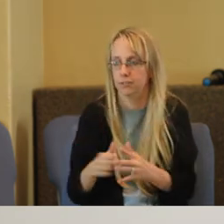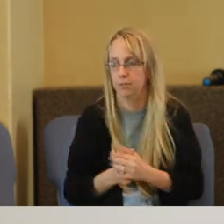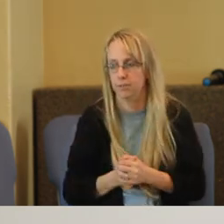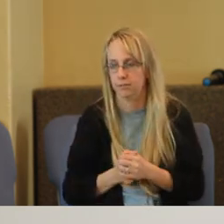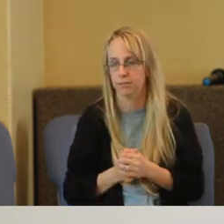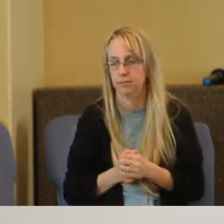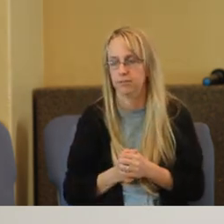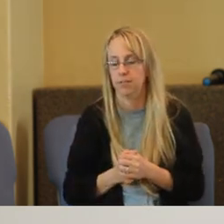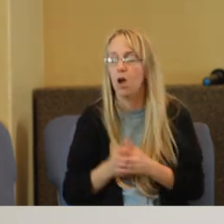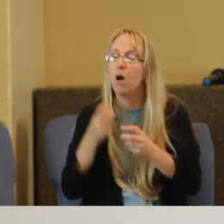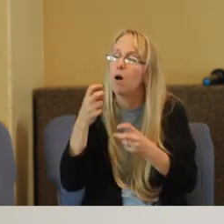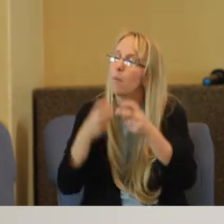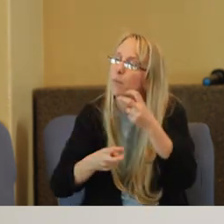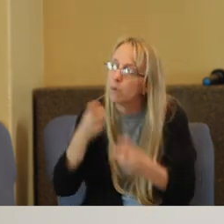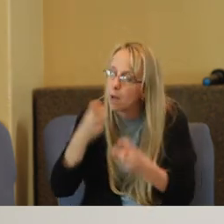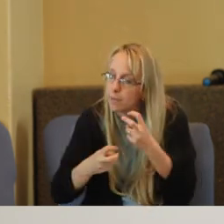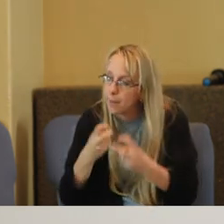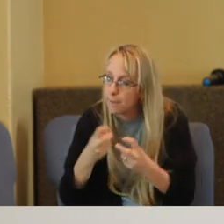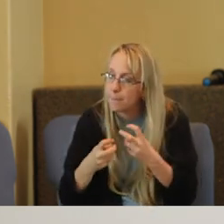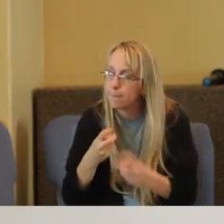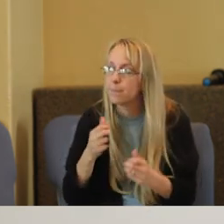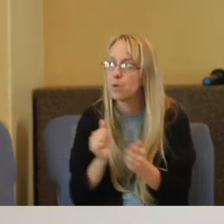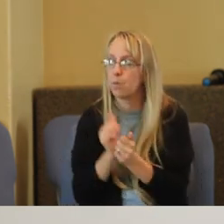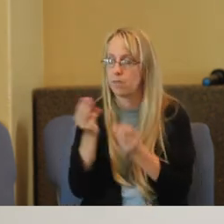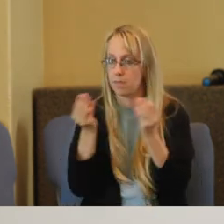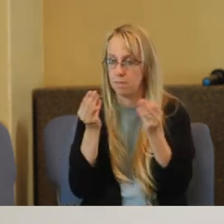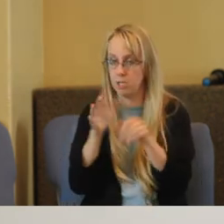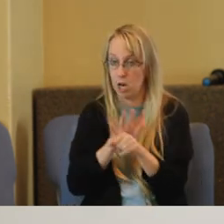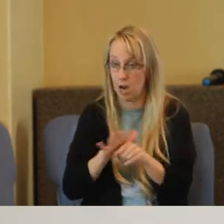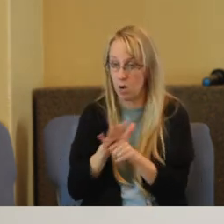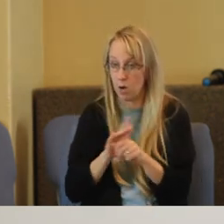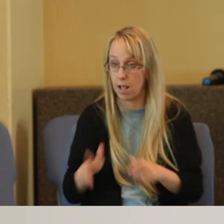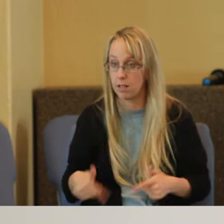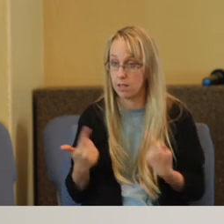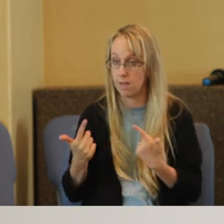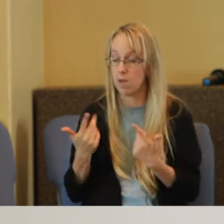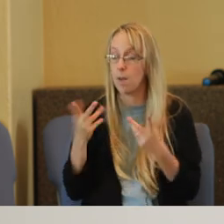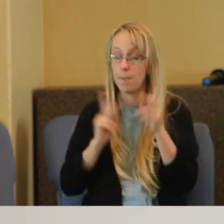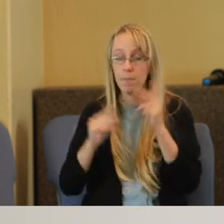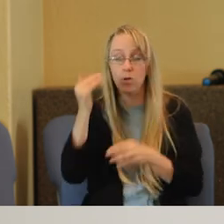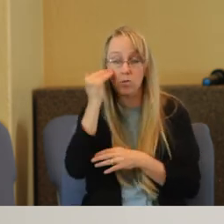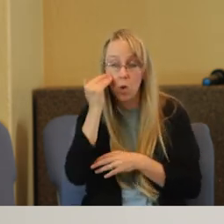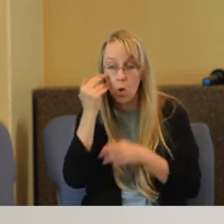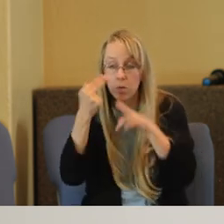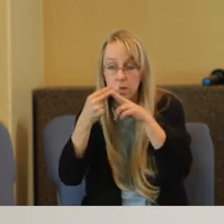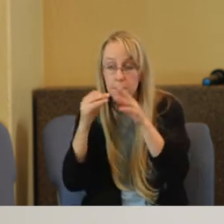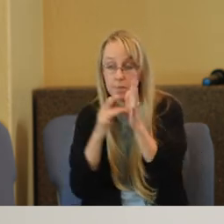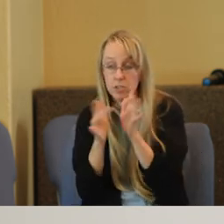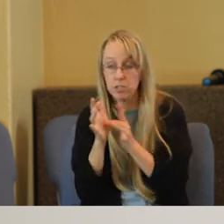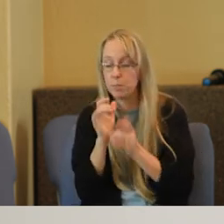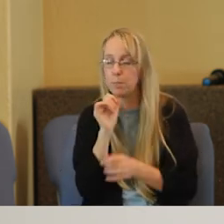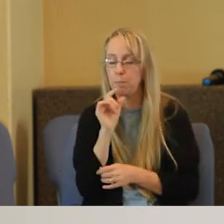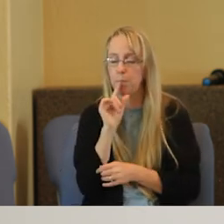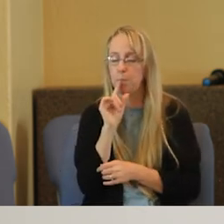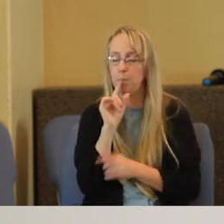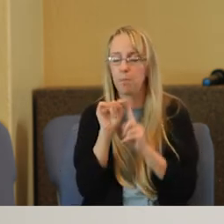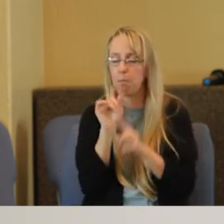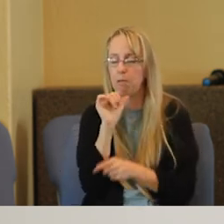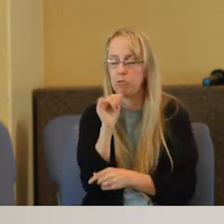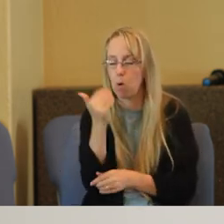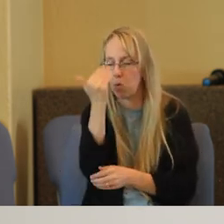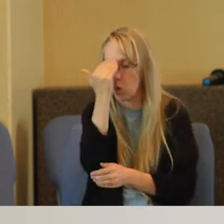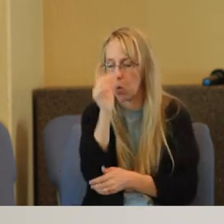The problem in the mission area that we live in is that people know the name of Jesus, but they don't know the real Jesus.